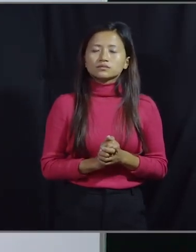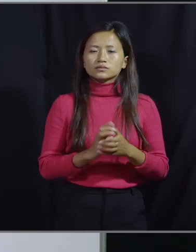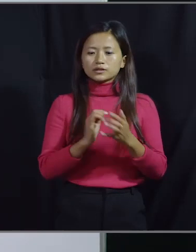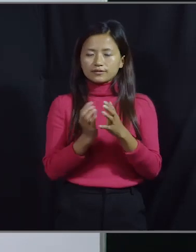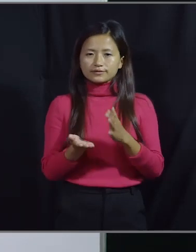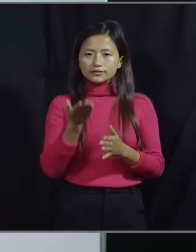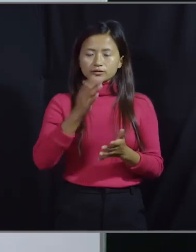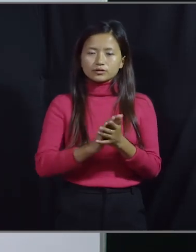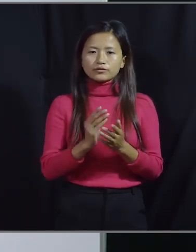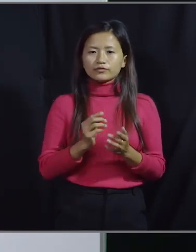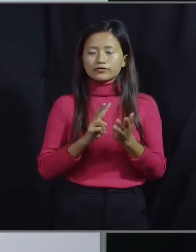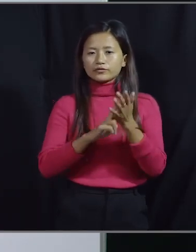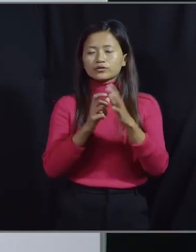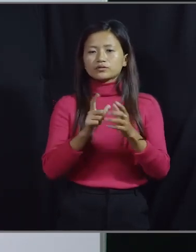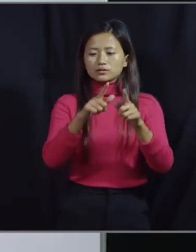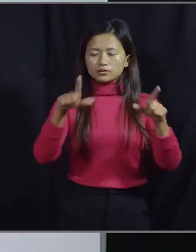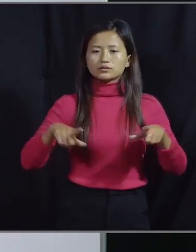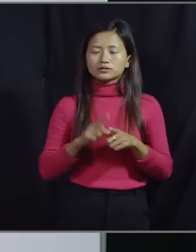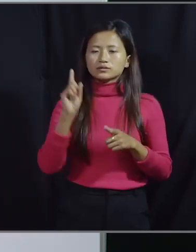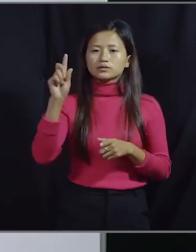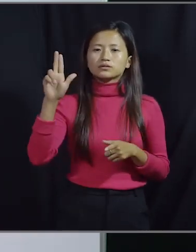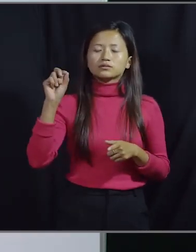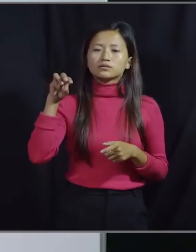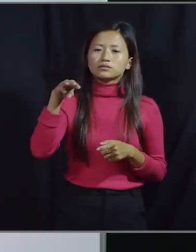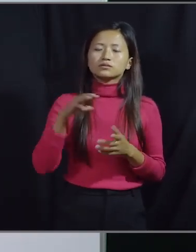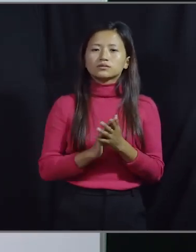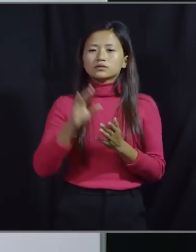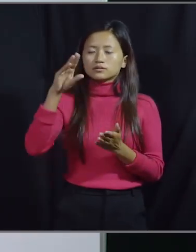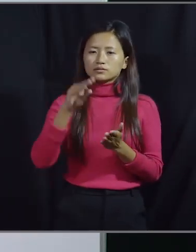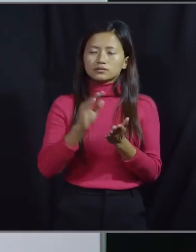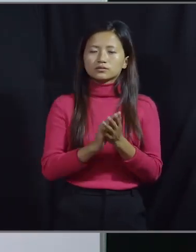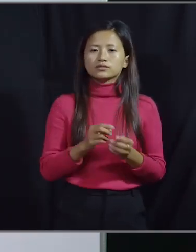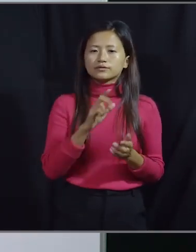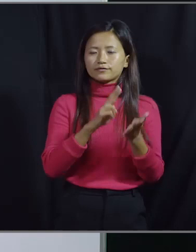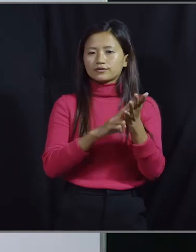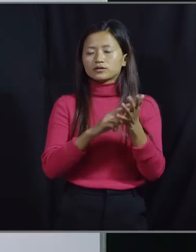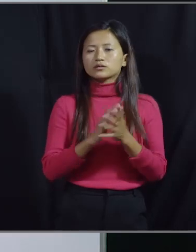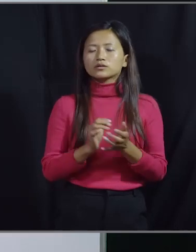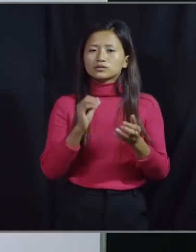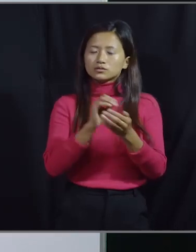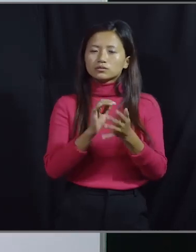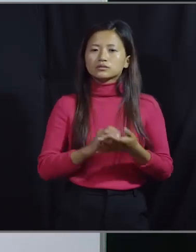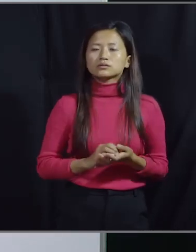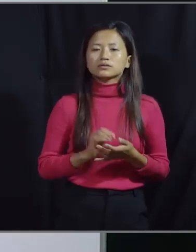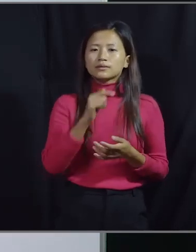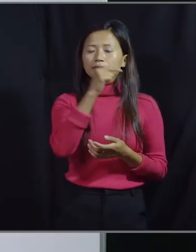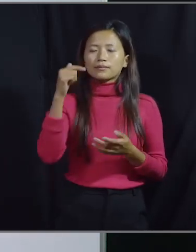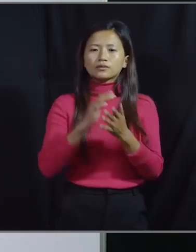Increase in the value of land is 18,000. And also decrease in the value of stock is